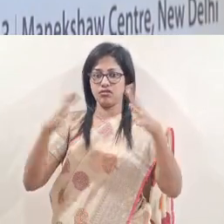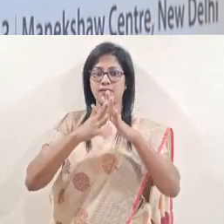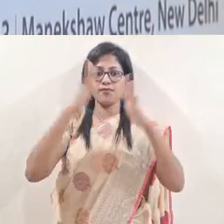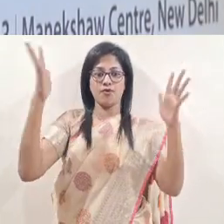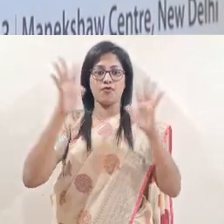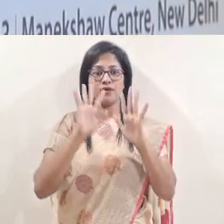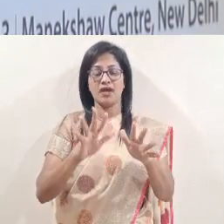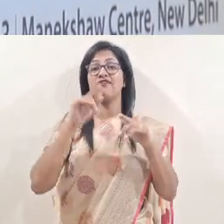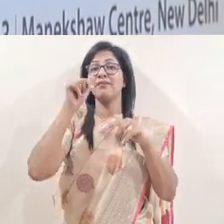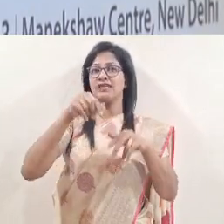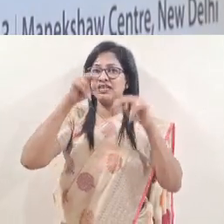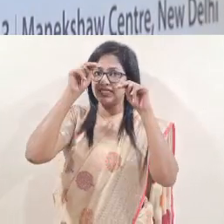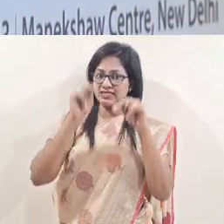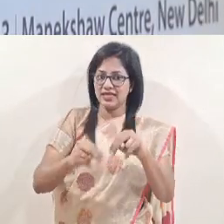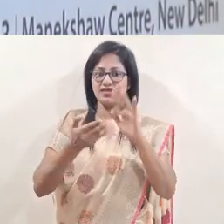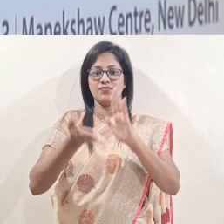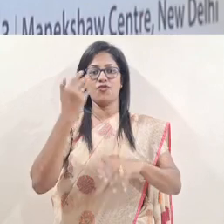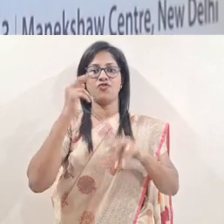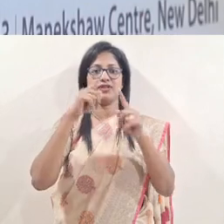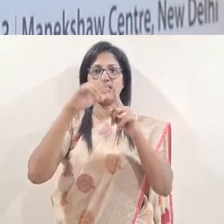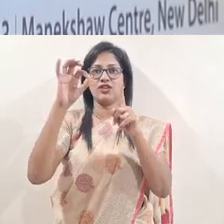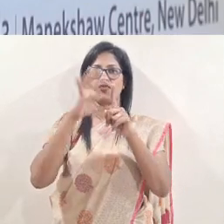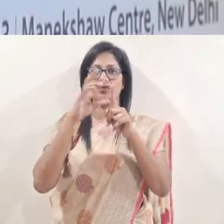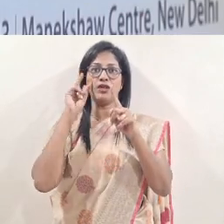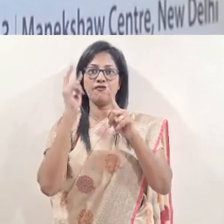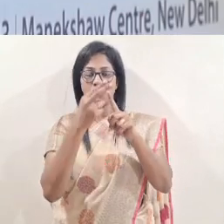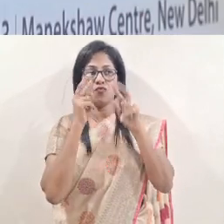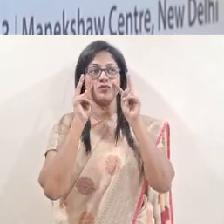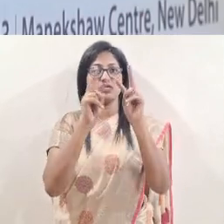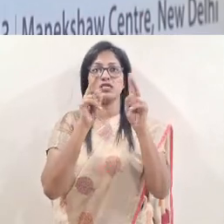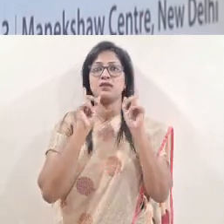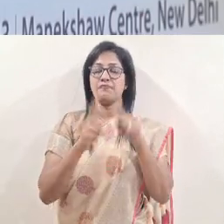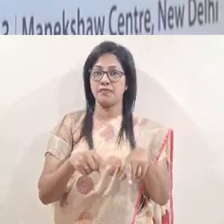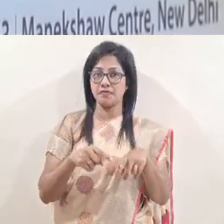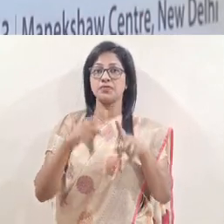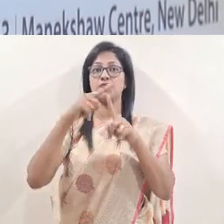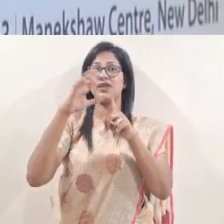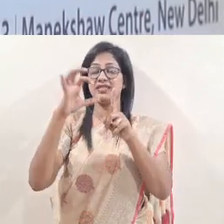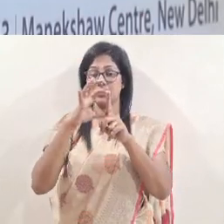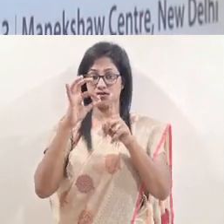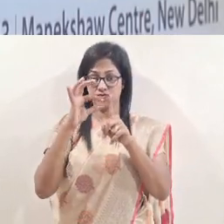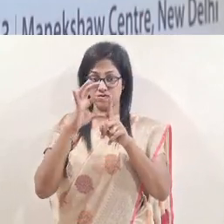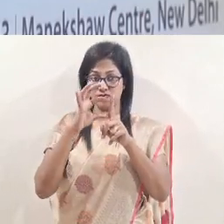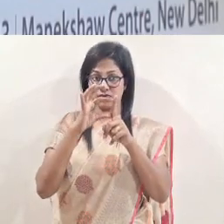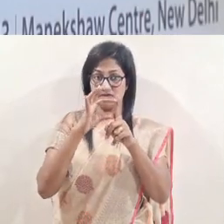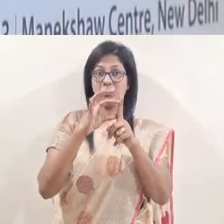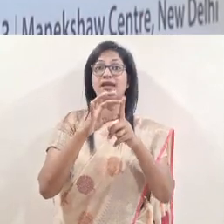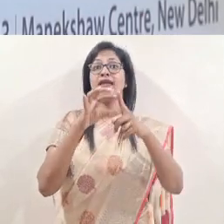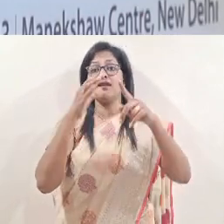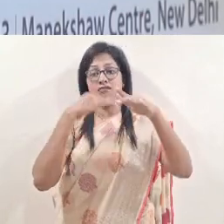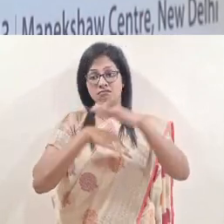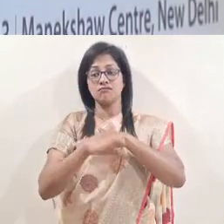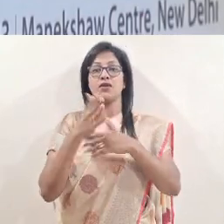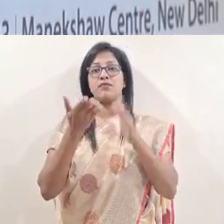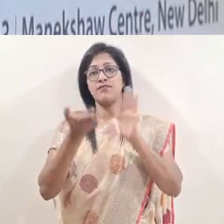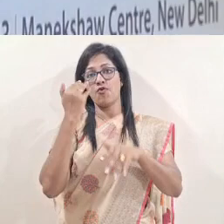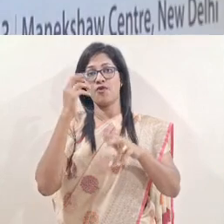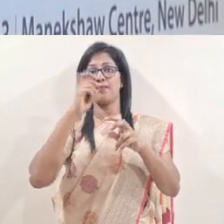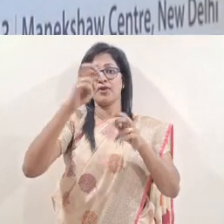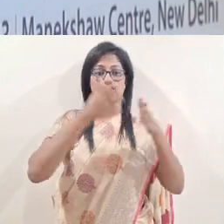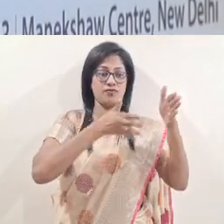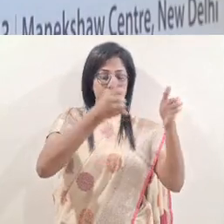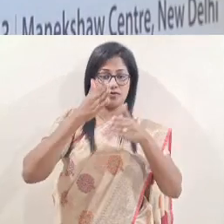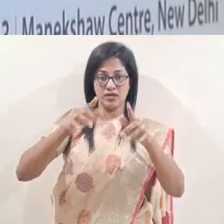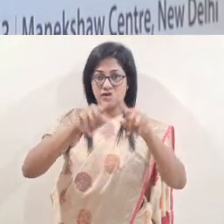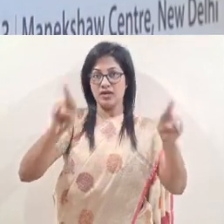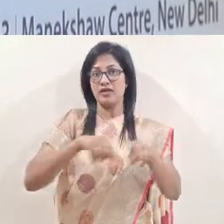TOD perspective as well, because this is a concept that integrates land use and transportation, especially the metro corridors. So in this